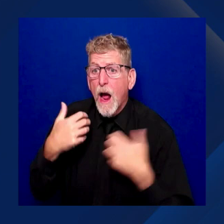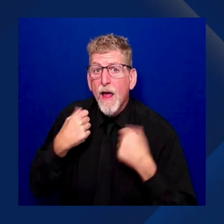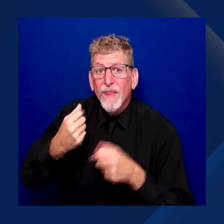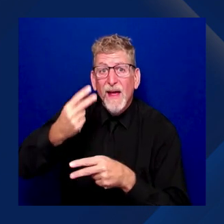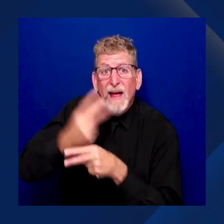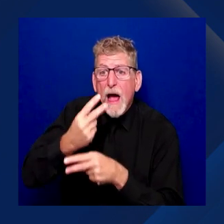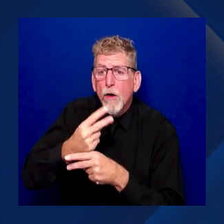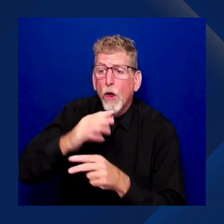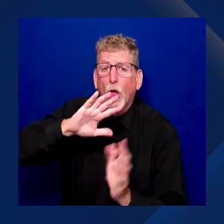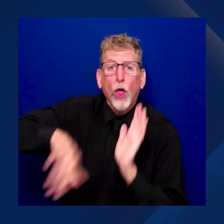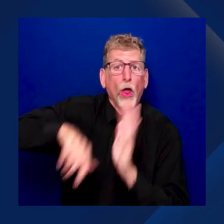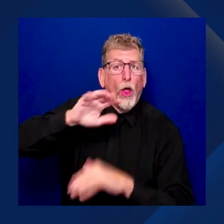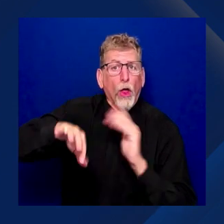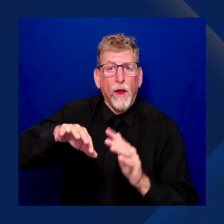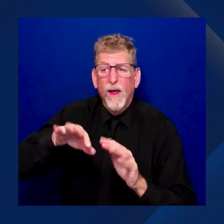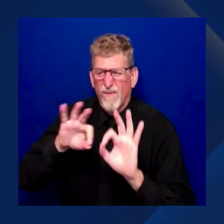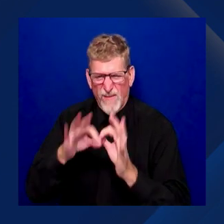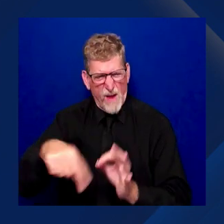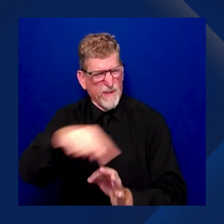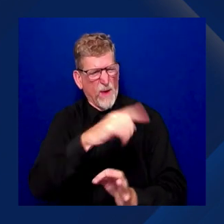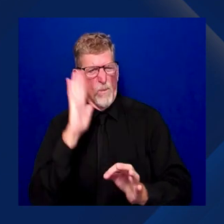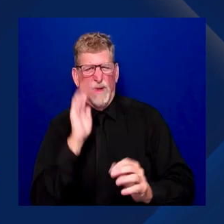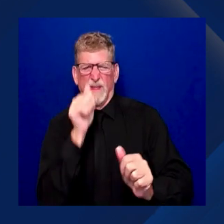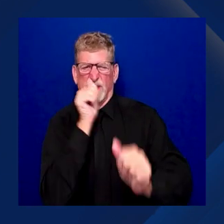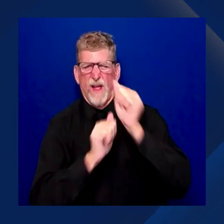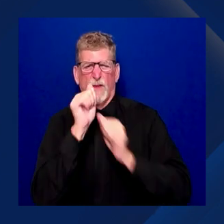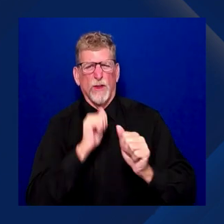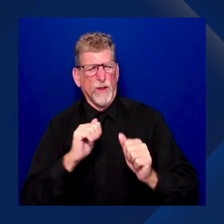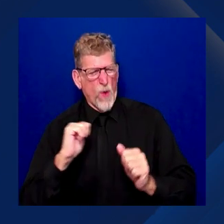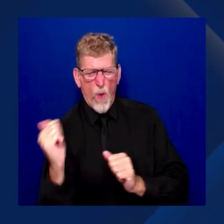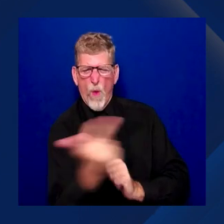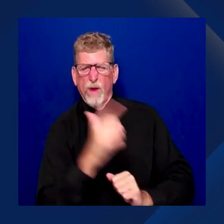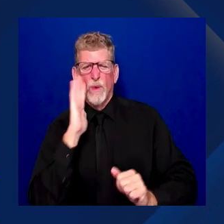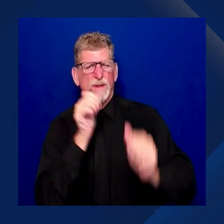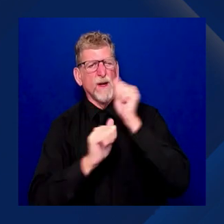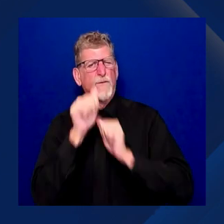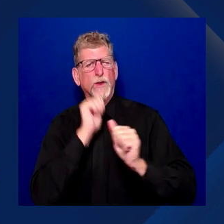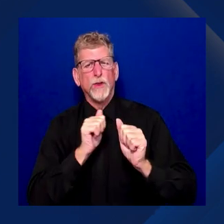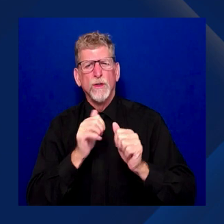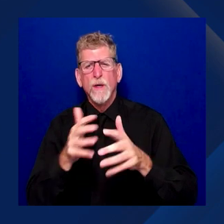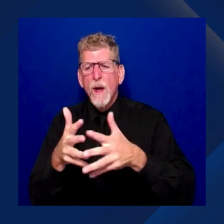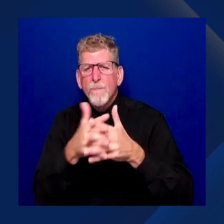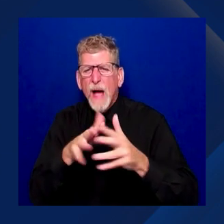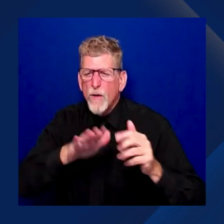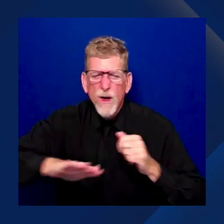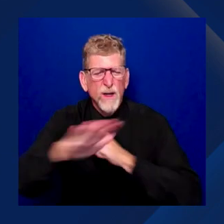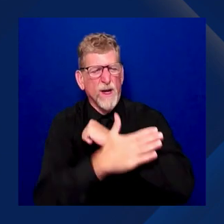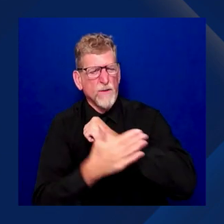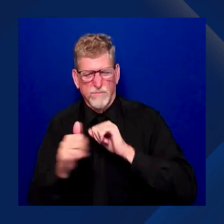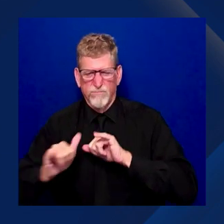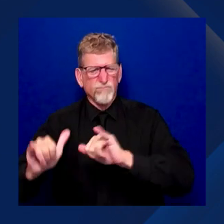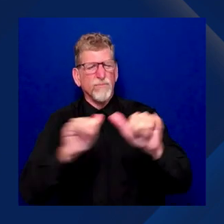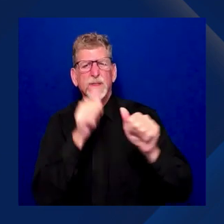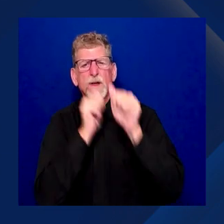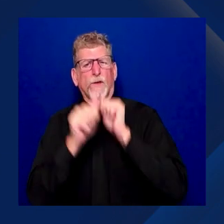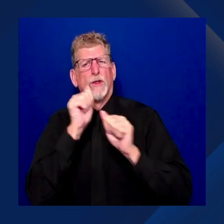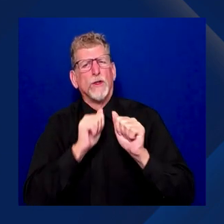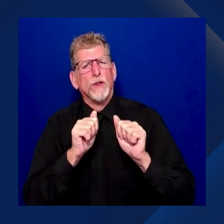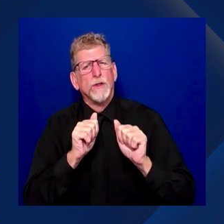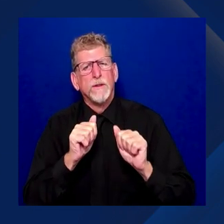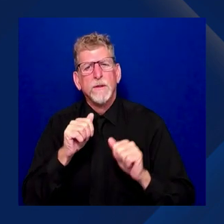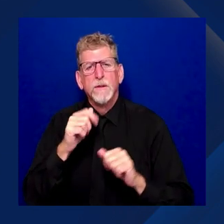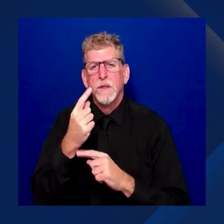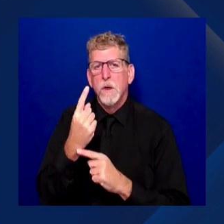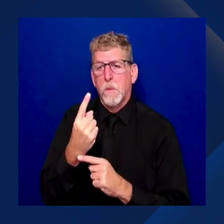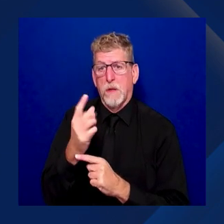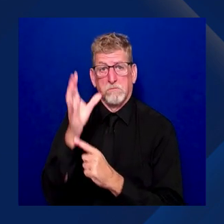suffer, communities suffer, and our nation suffers. In fact, one estimate suggests that the direct and